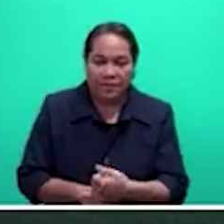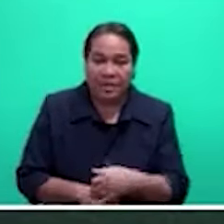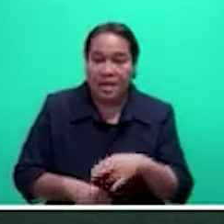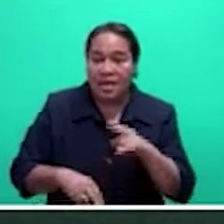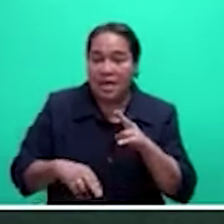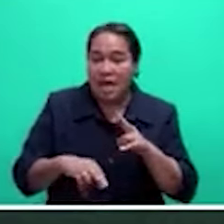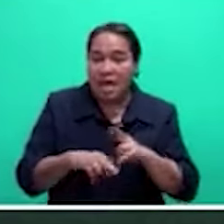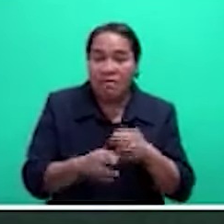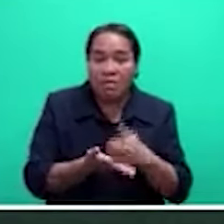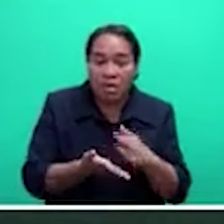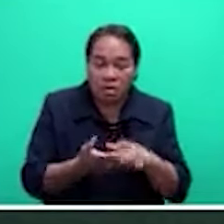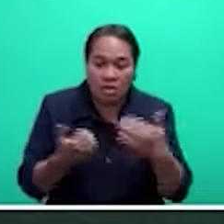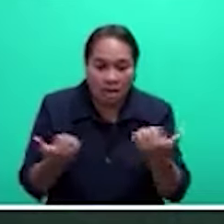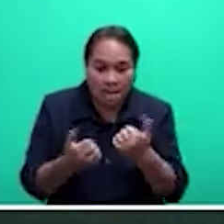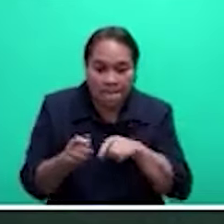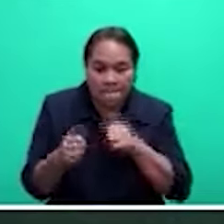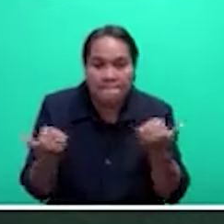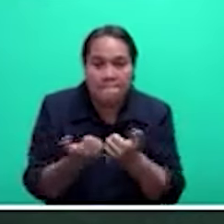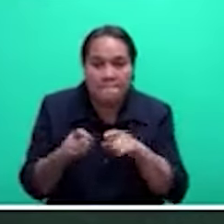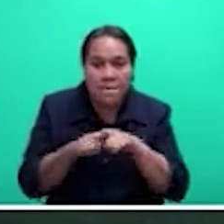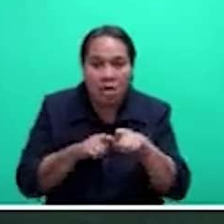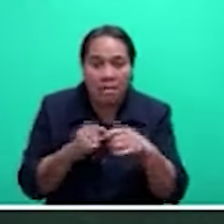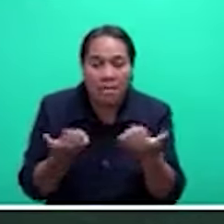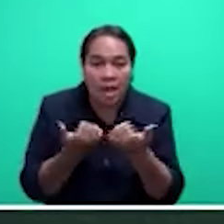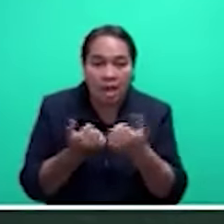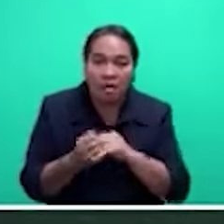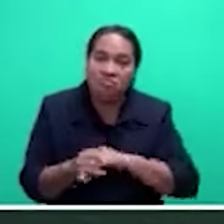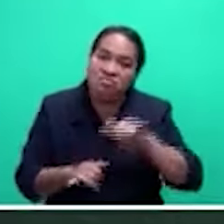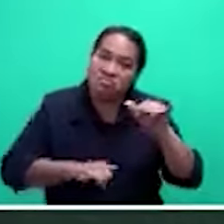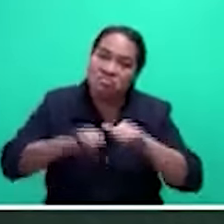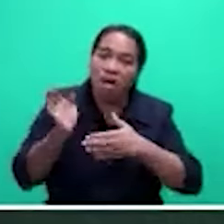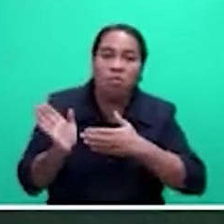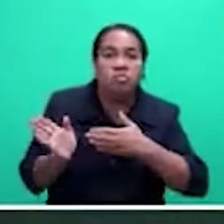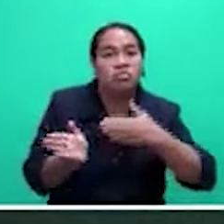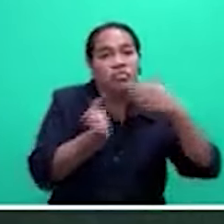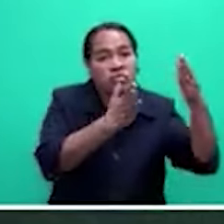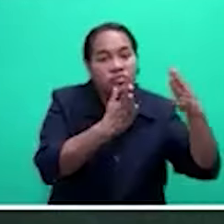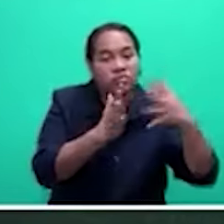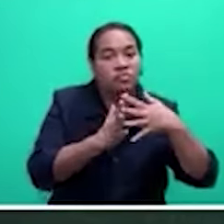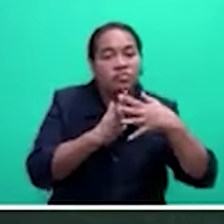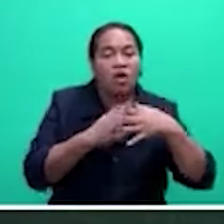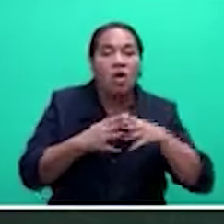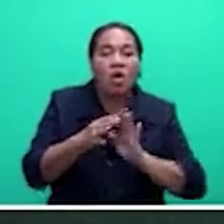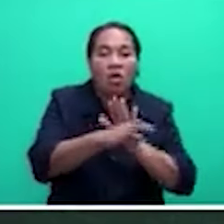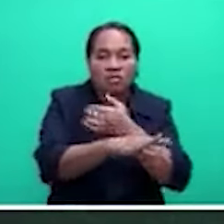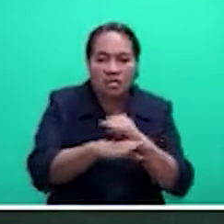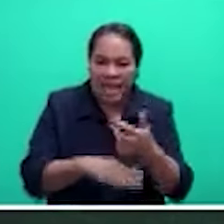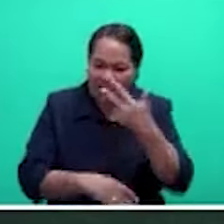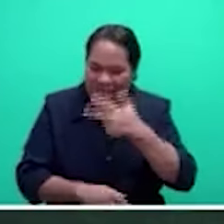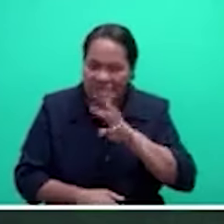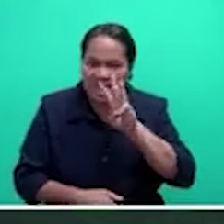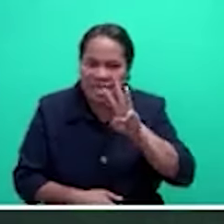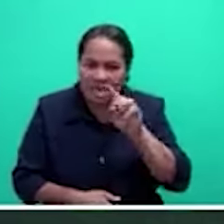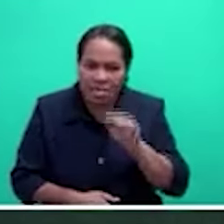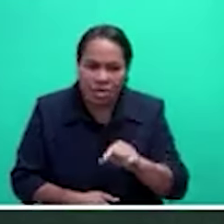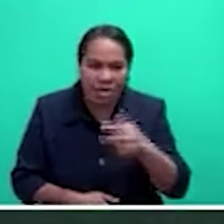increase in migration withdrawals last year. It has been revealed that the migration withdrawals reached up to 83.8 million last